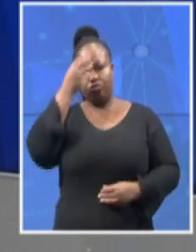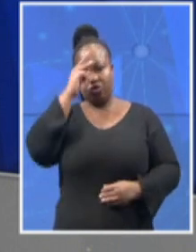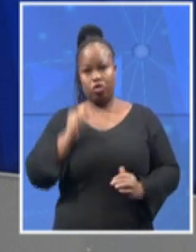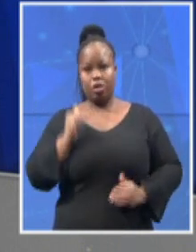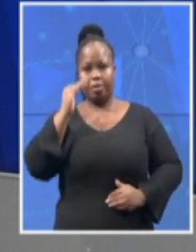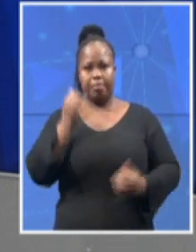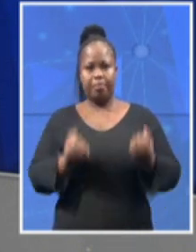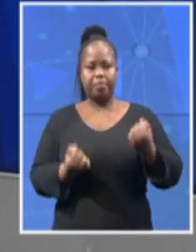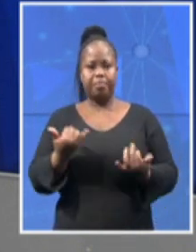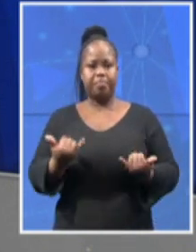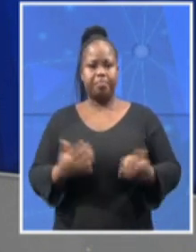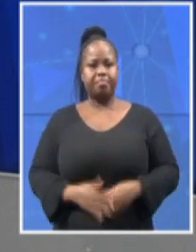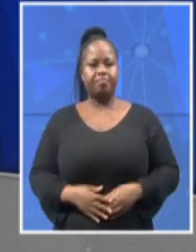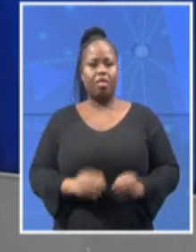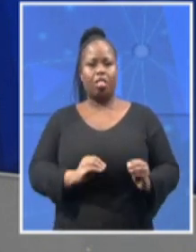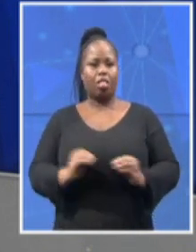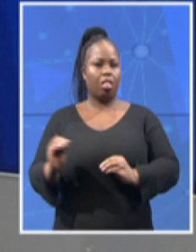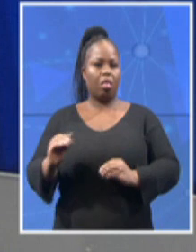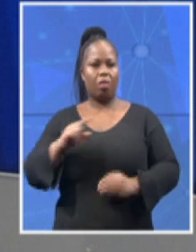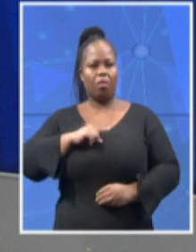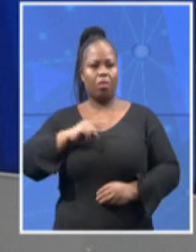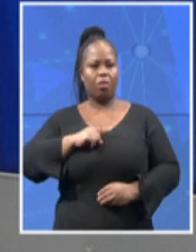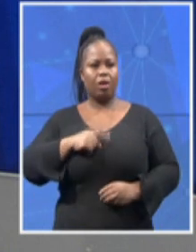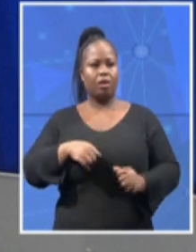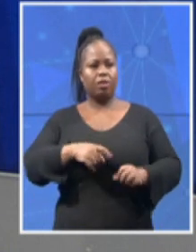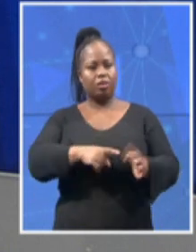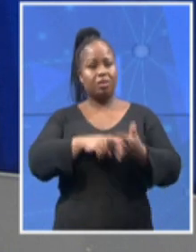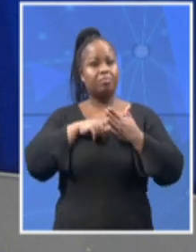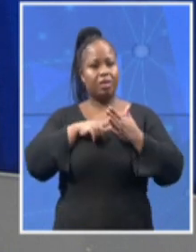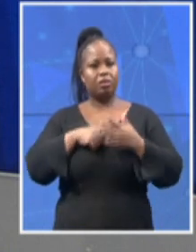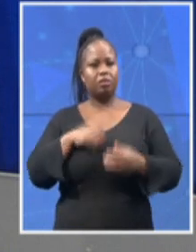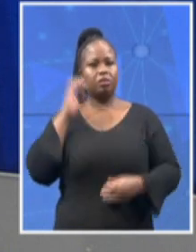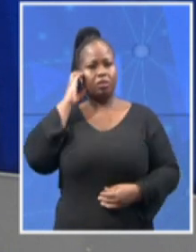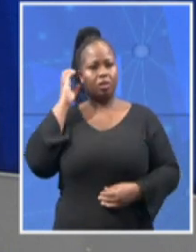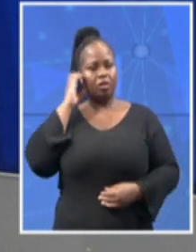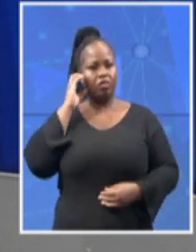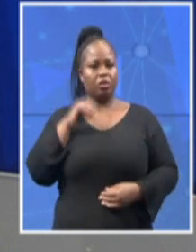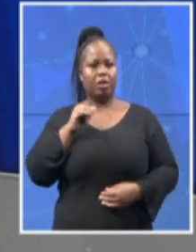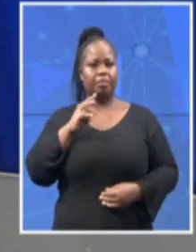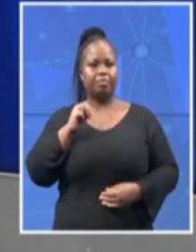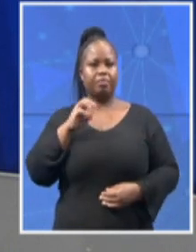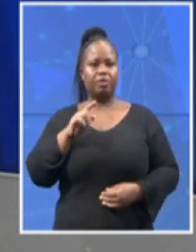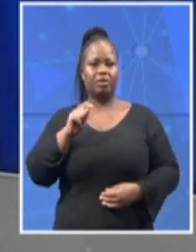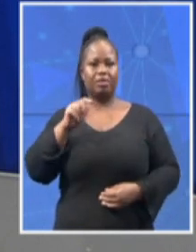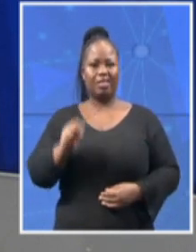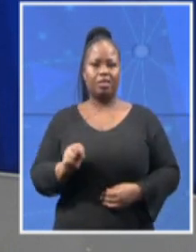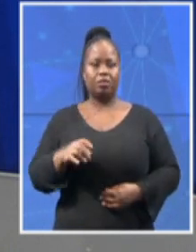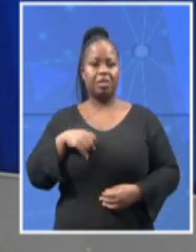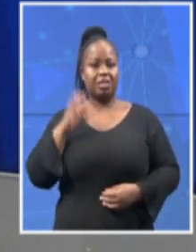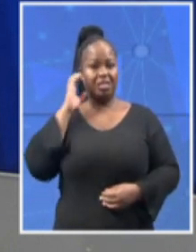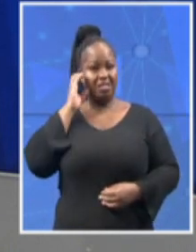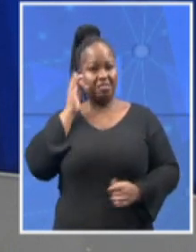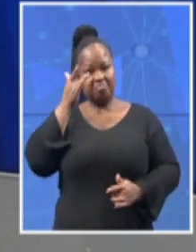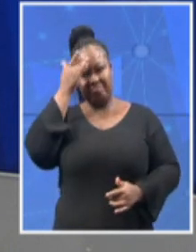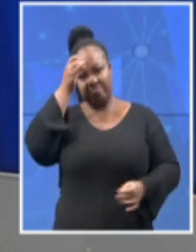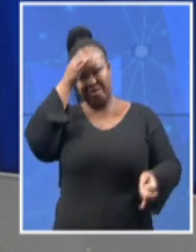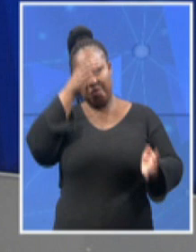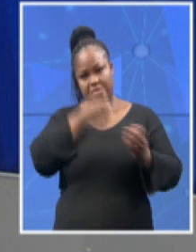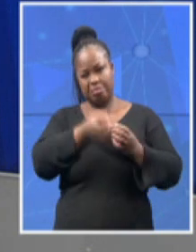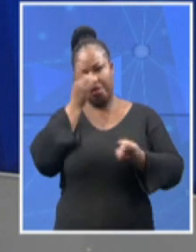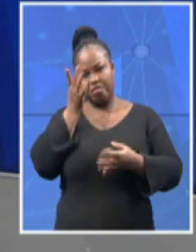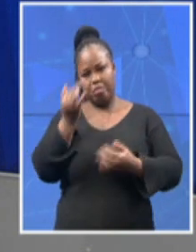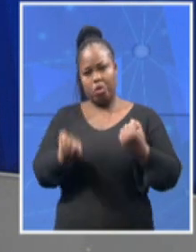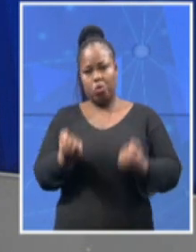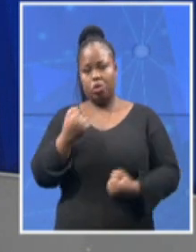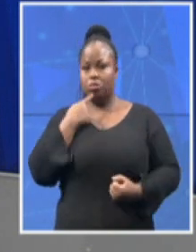Court today. The trial was delayed after the defense demanded original cell phone records from MTN. A cell phone expert earlier told the court